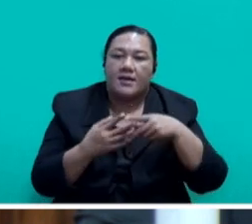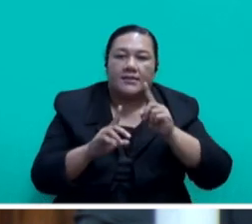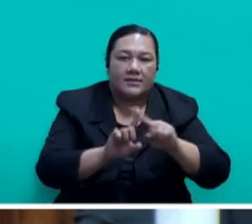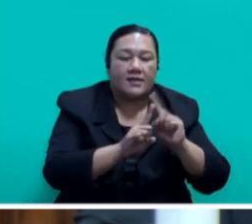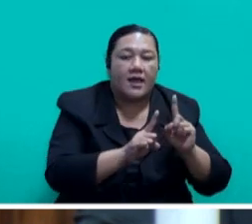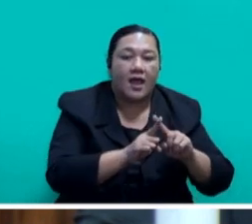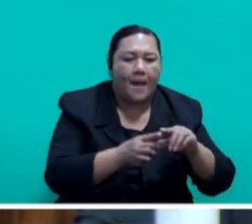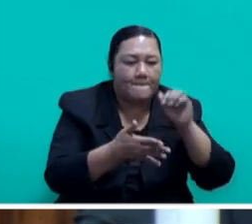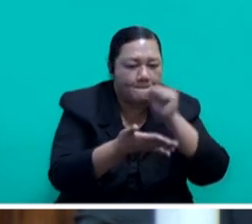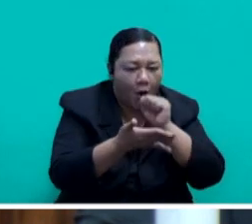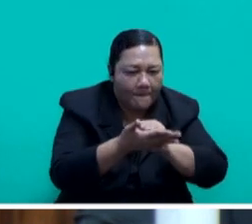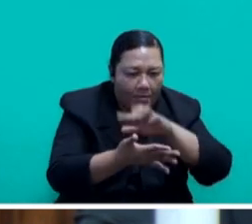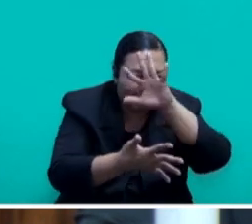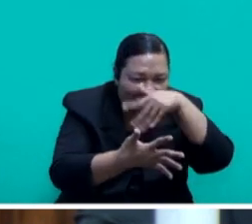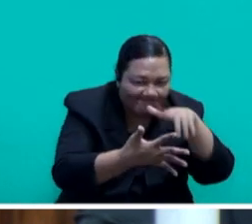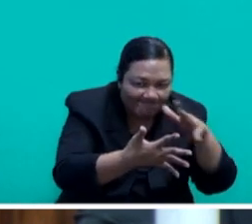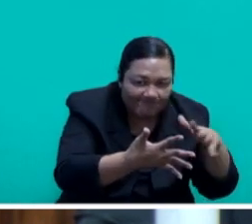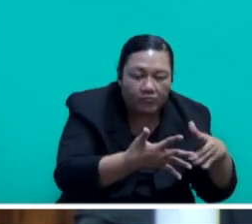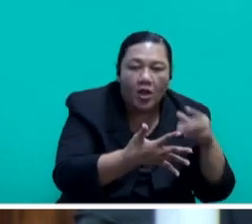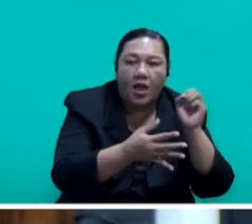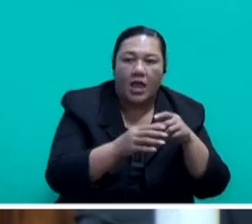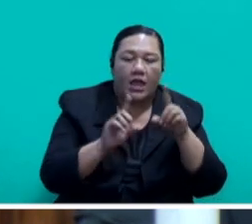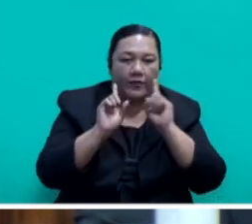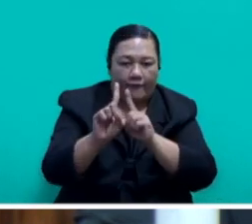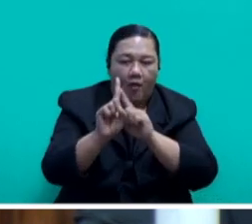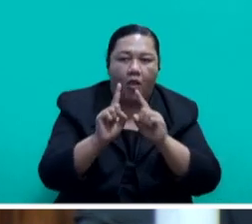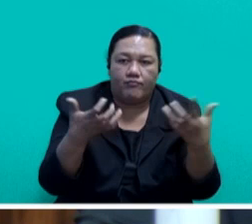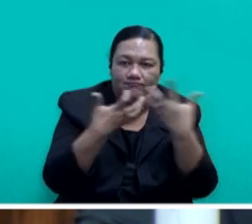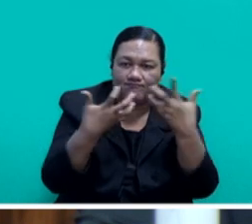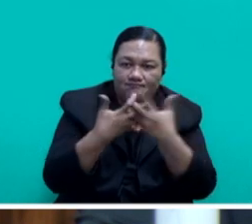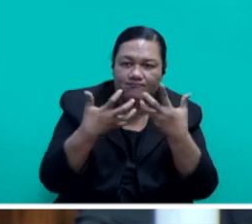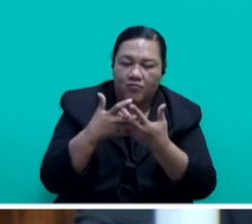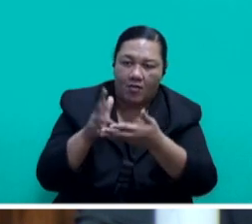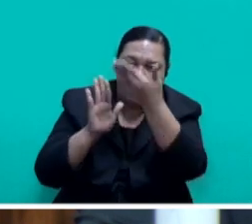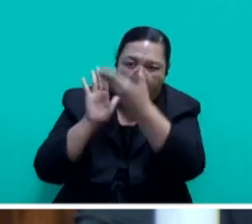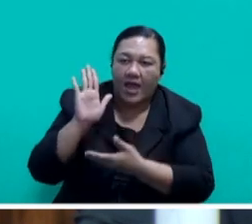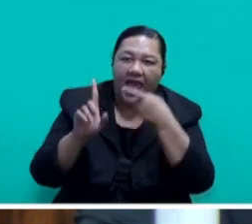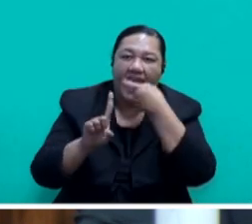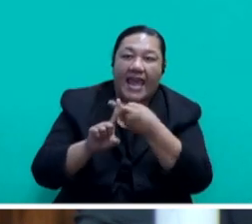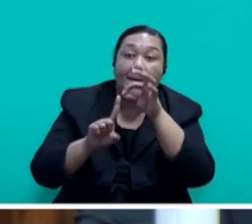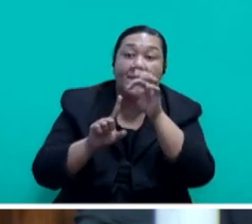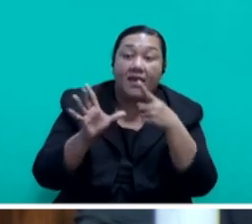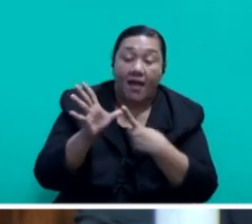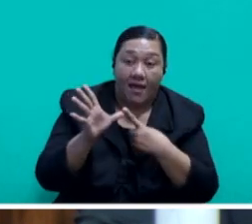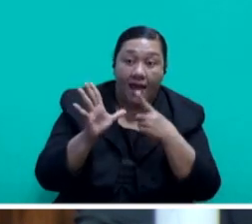of municipal councils, and enforce strict compliance with established KPIs and